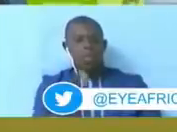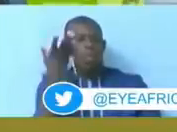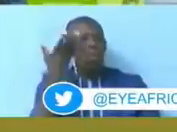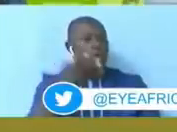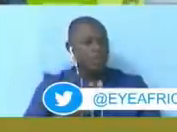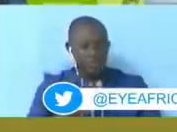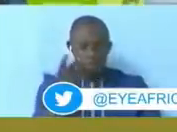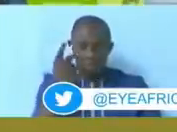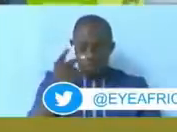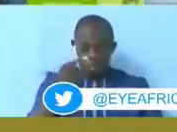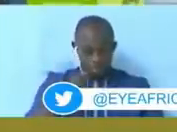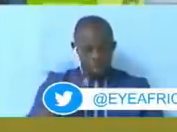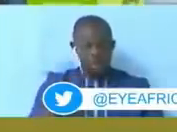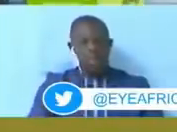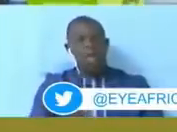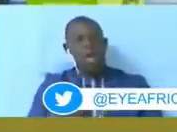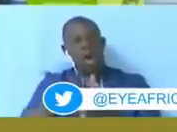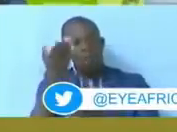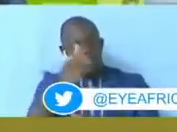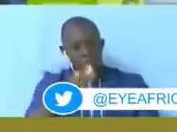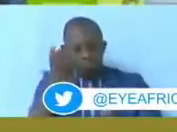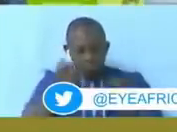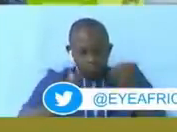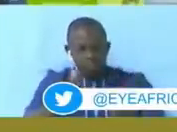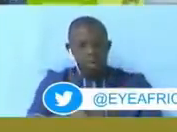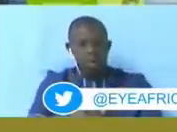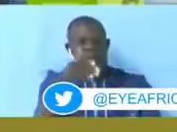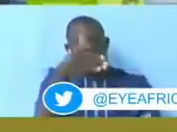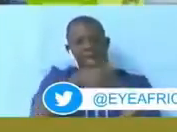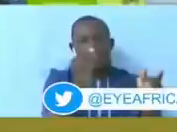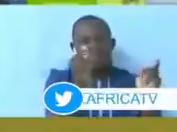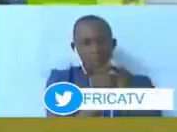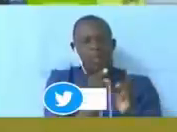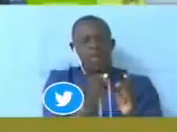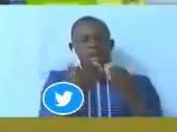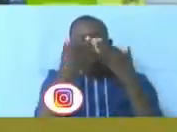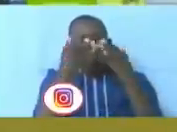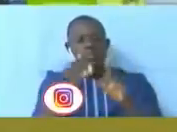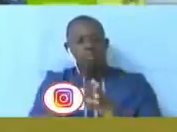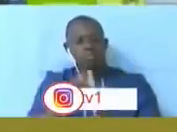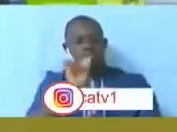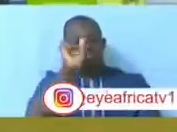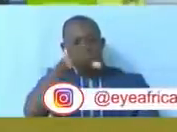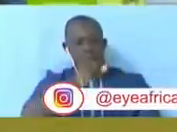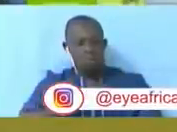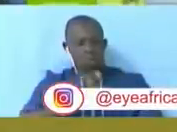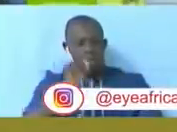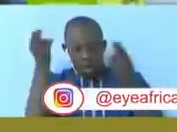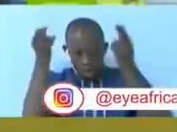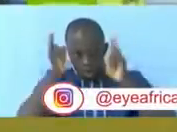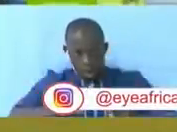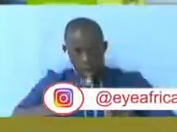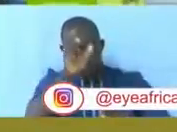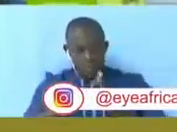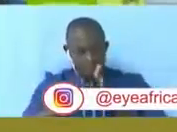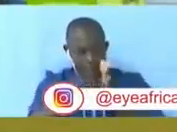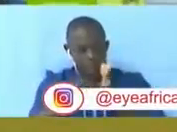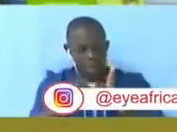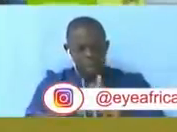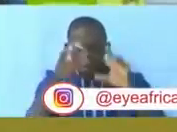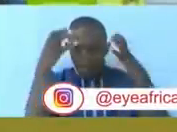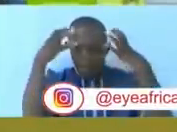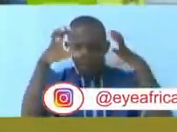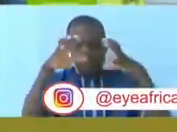he alighted his vehicle, he came down to my vehicle telling me, this is your magistrate, it's been a problem for us now, but we will get him. Akondu muna